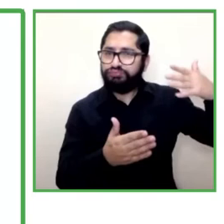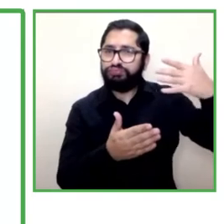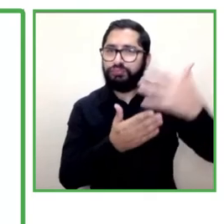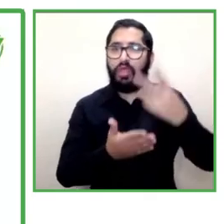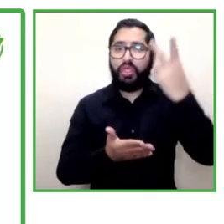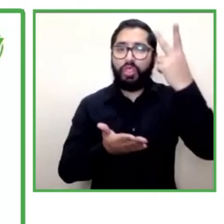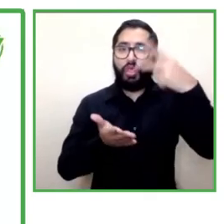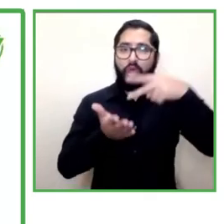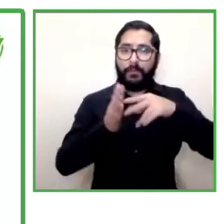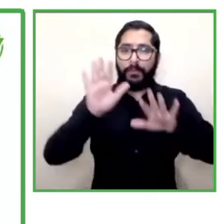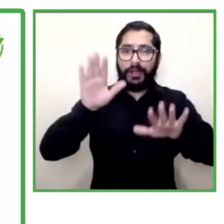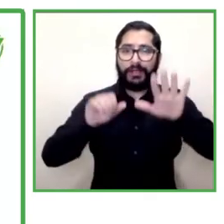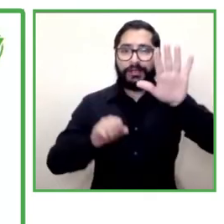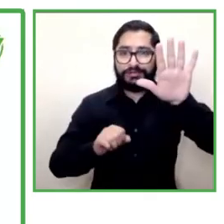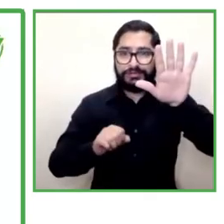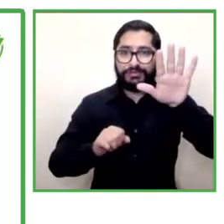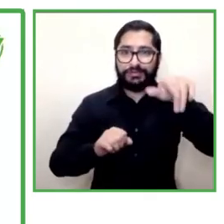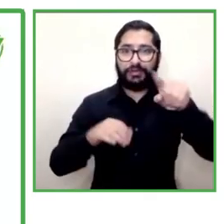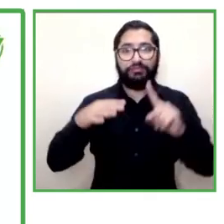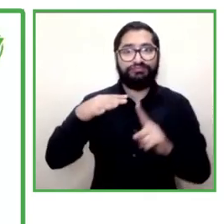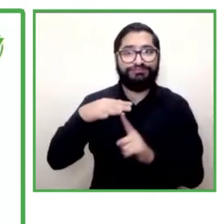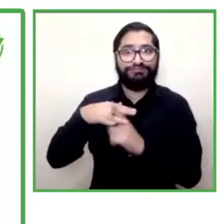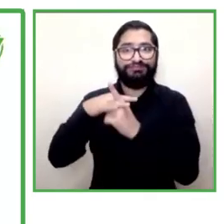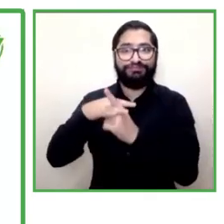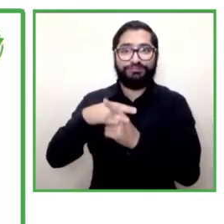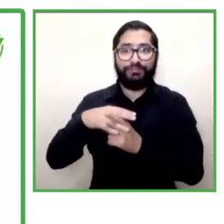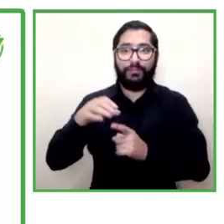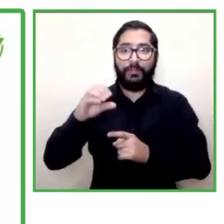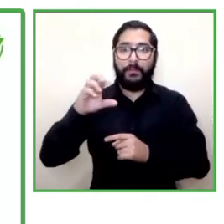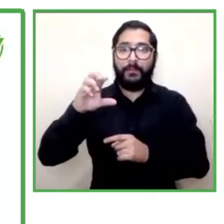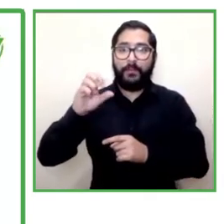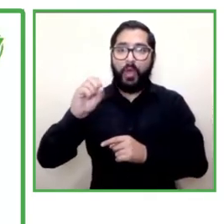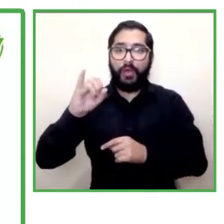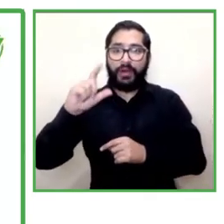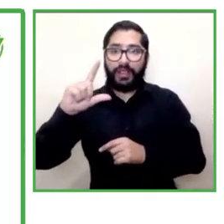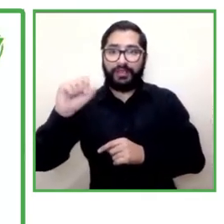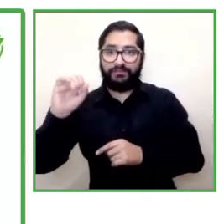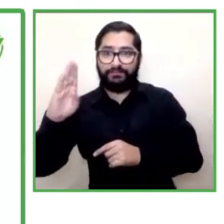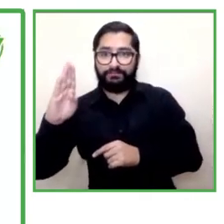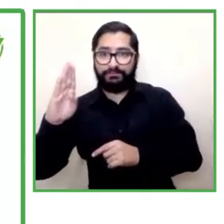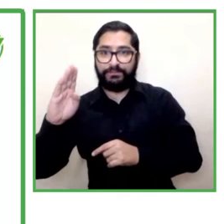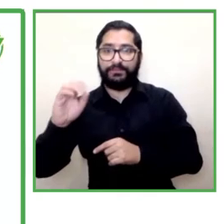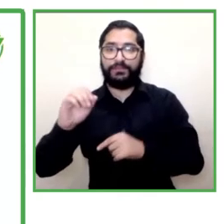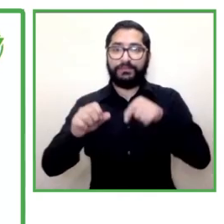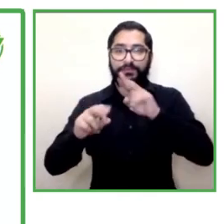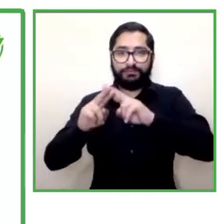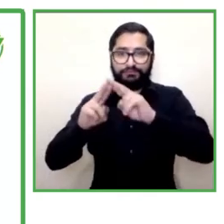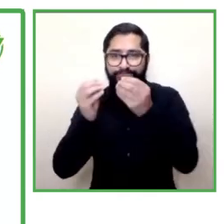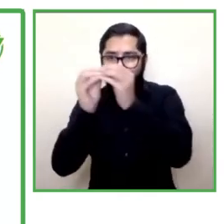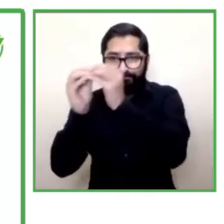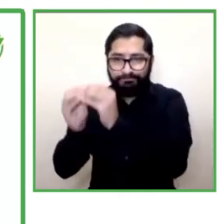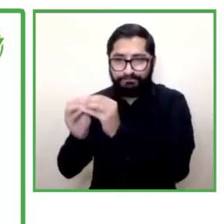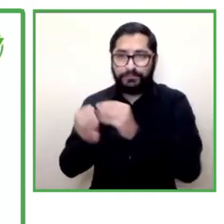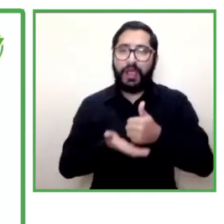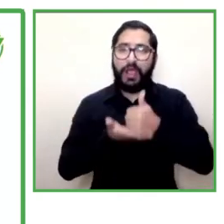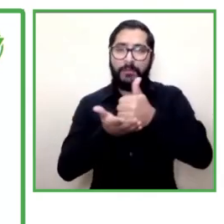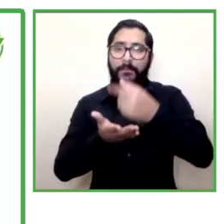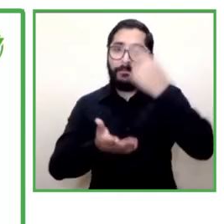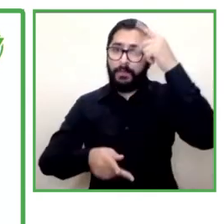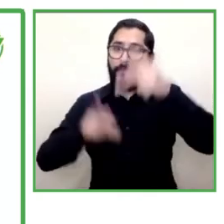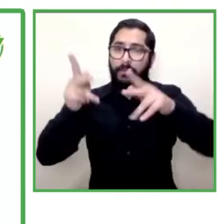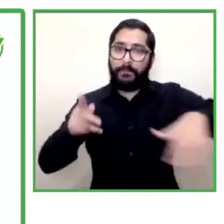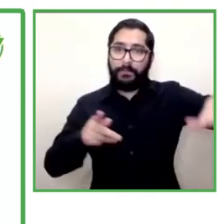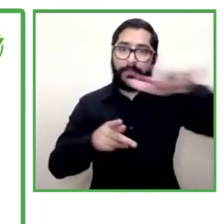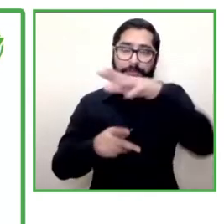impaired. So we founded Poilab in order to increase the social life and mobility of visually impaired and blind people